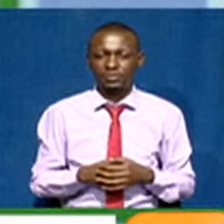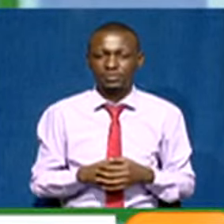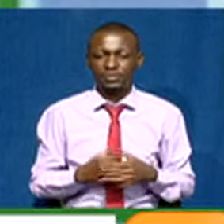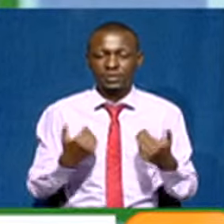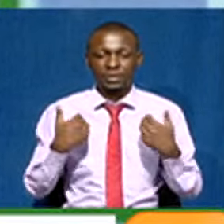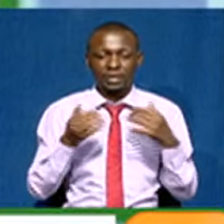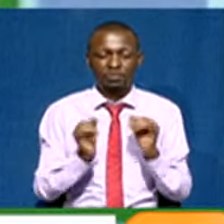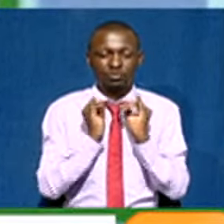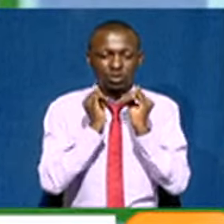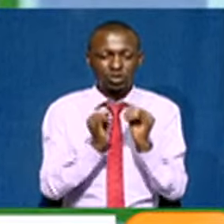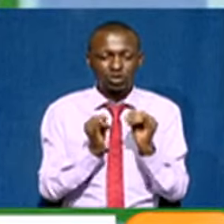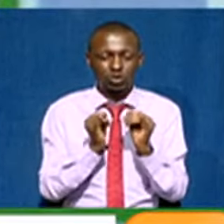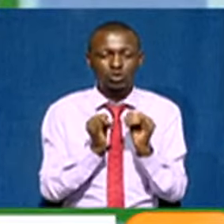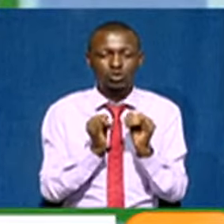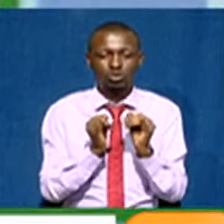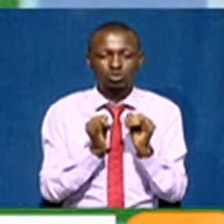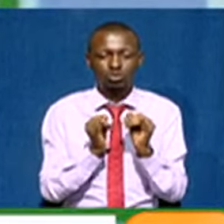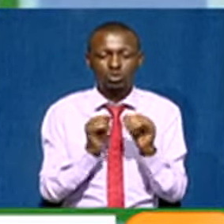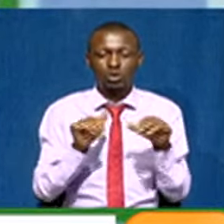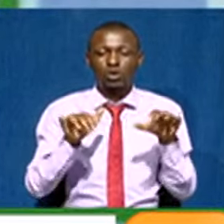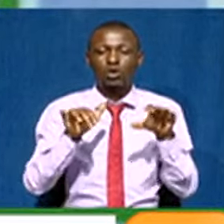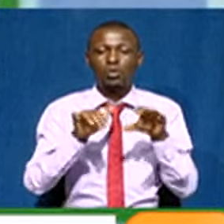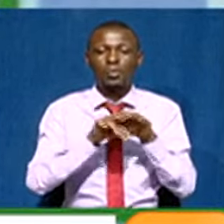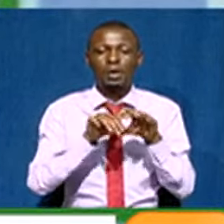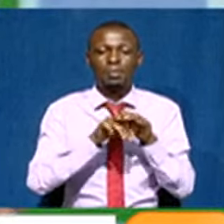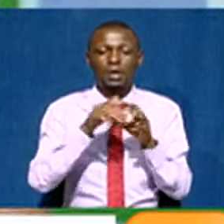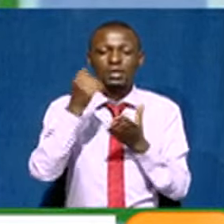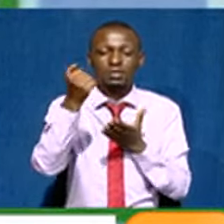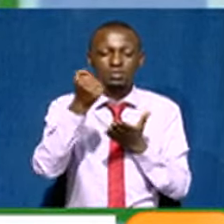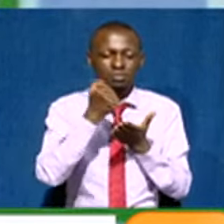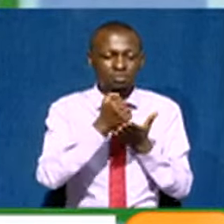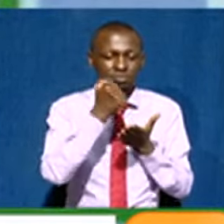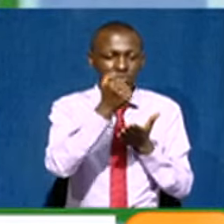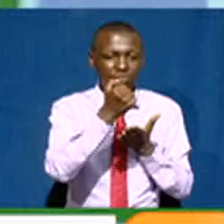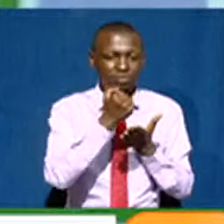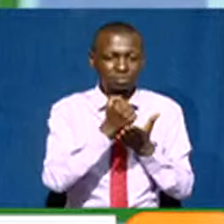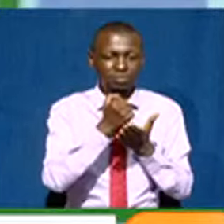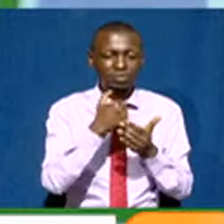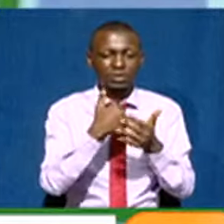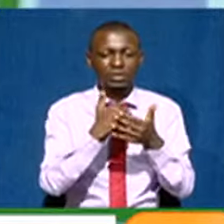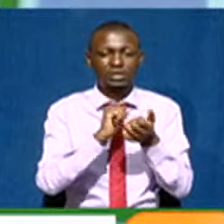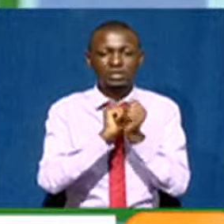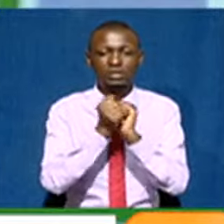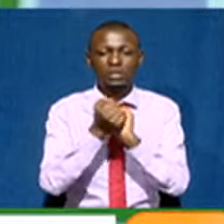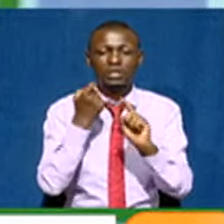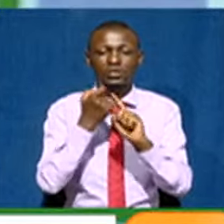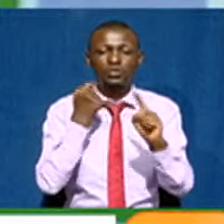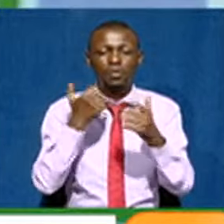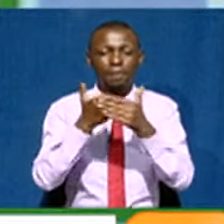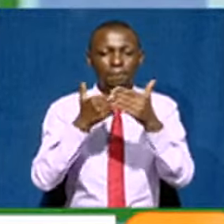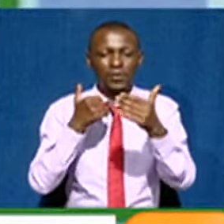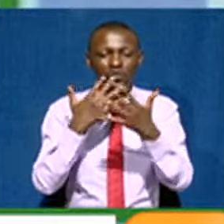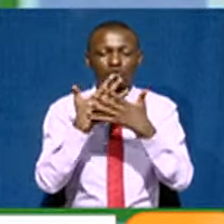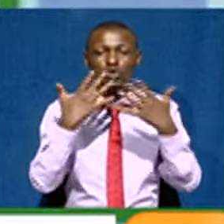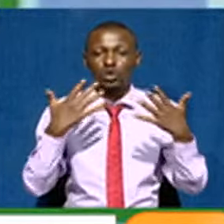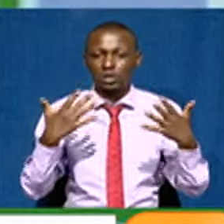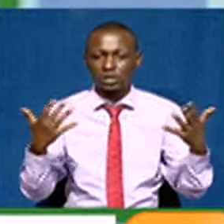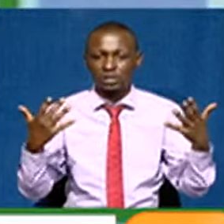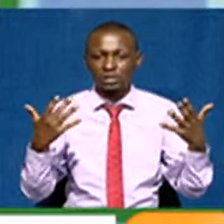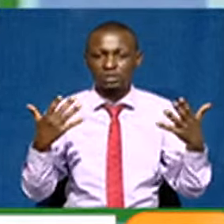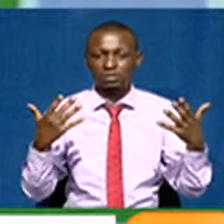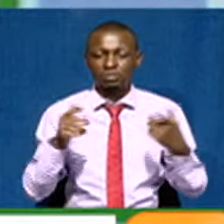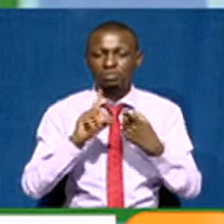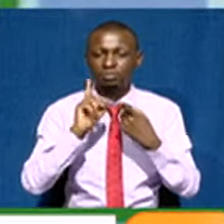segments of membership. Their needs may be different from the traditional ones that we're having. So we have really looked at our